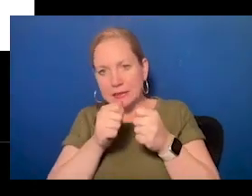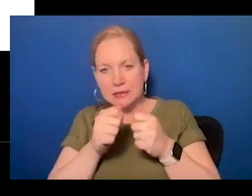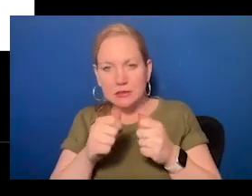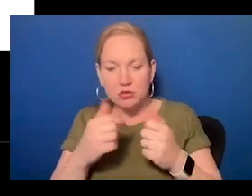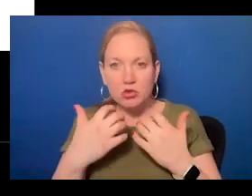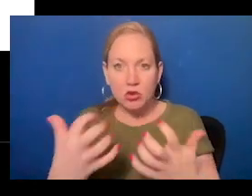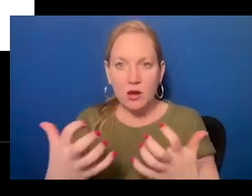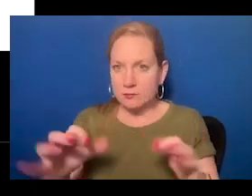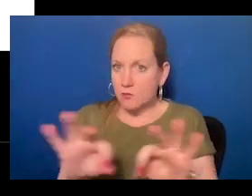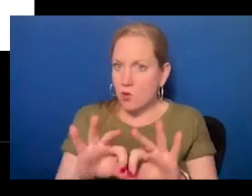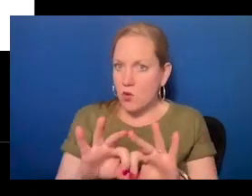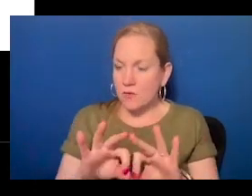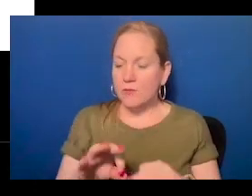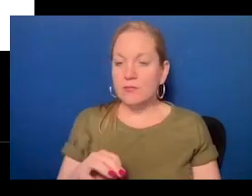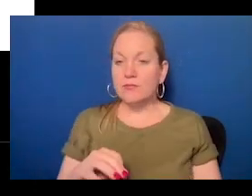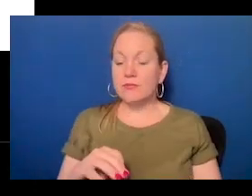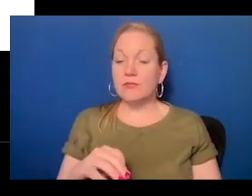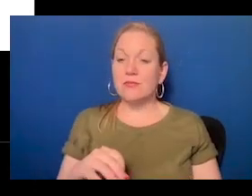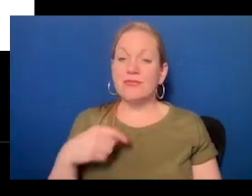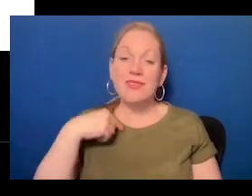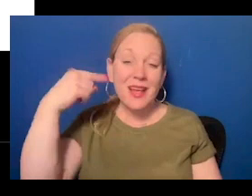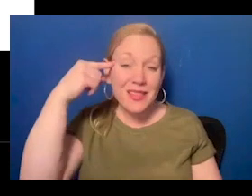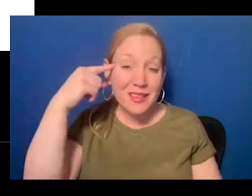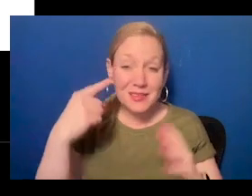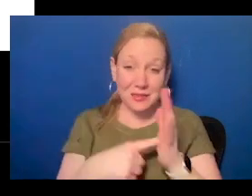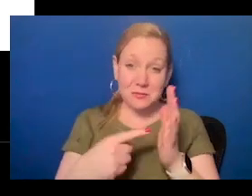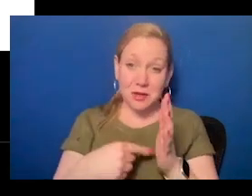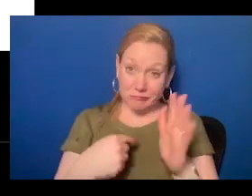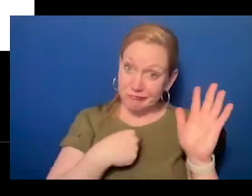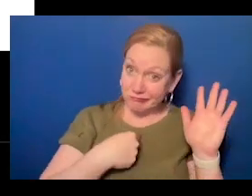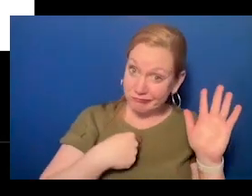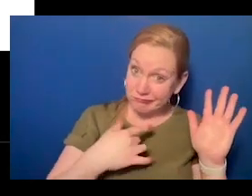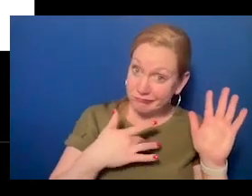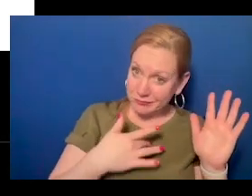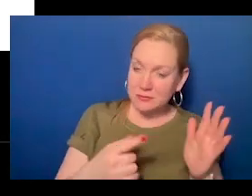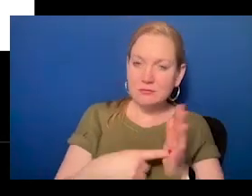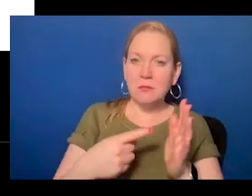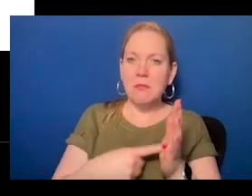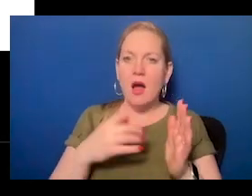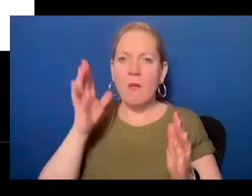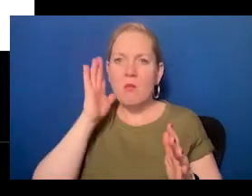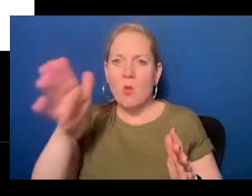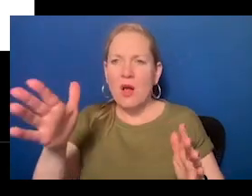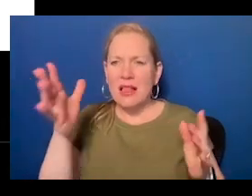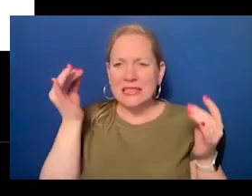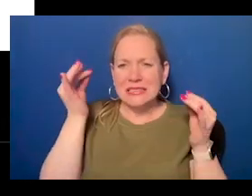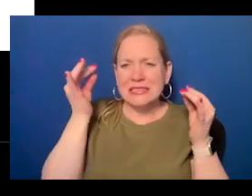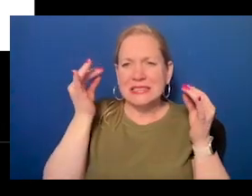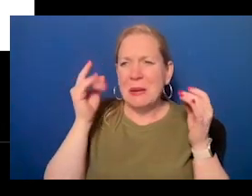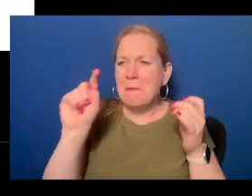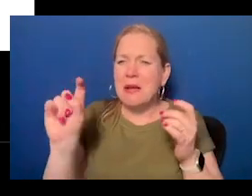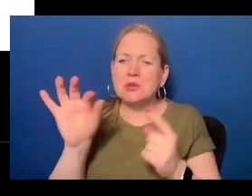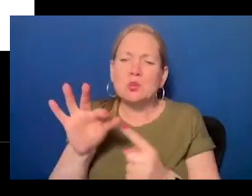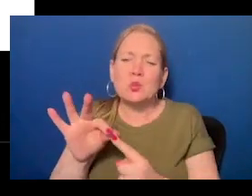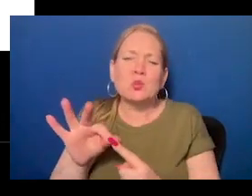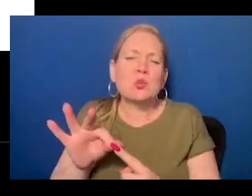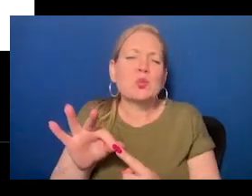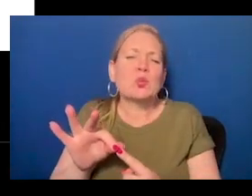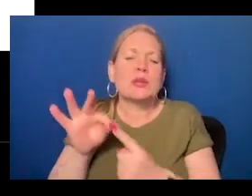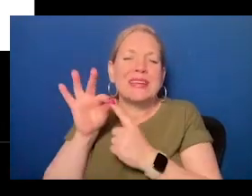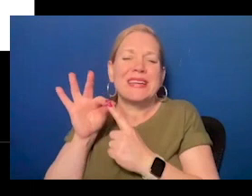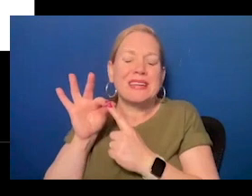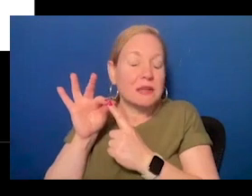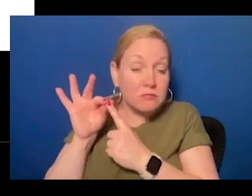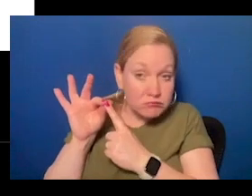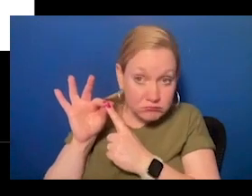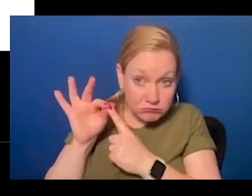your audience's interest. And I think sometimes people get, including myself, like a little hung up, like, oh, it has to be something